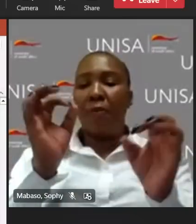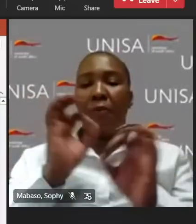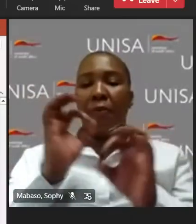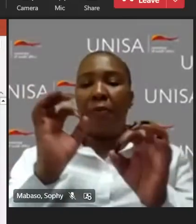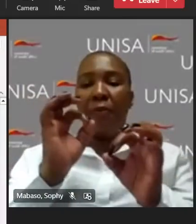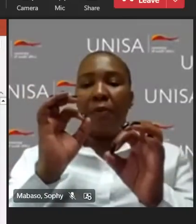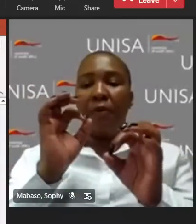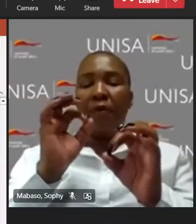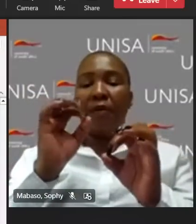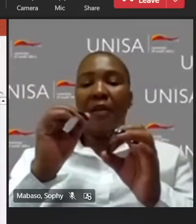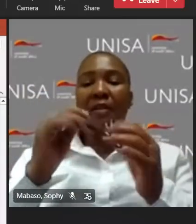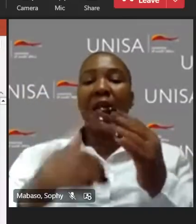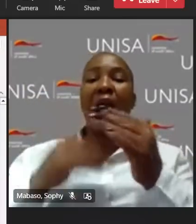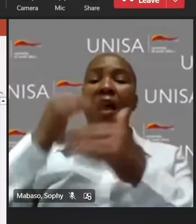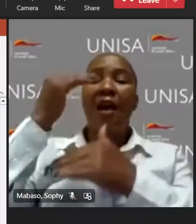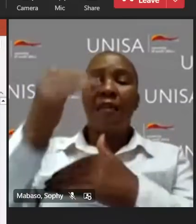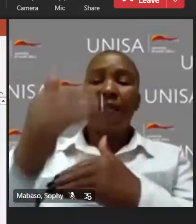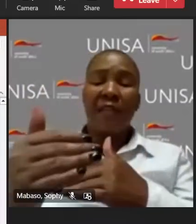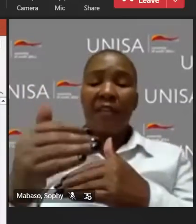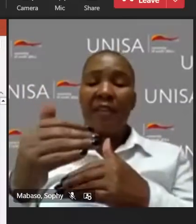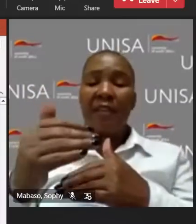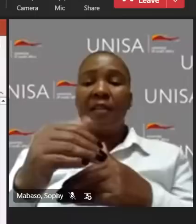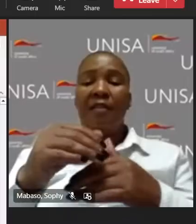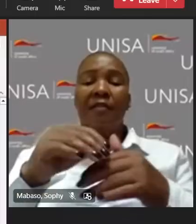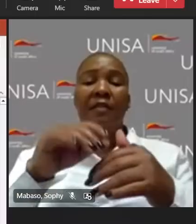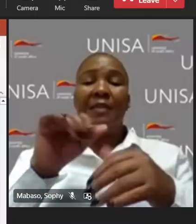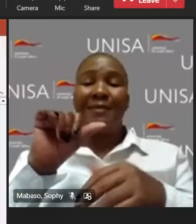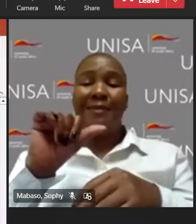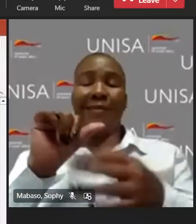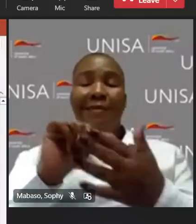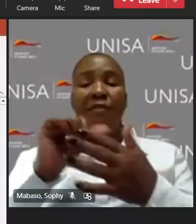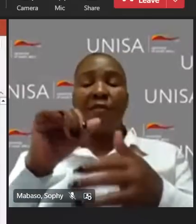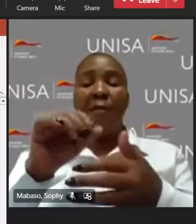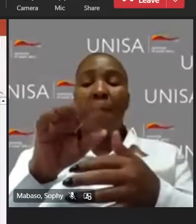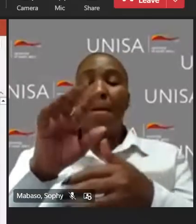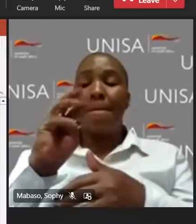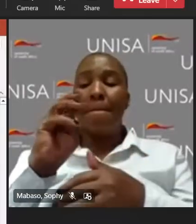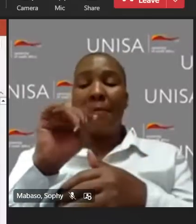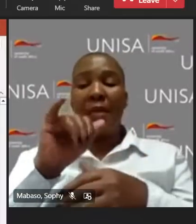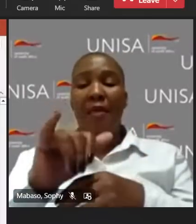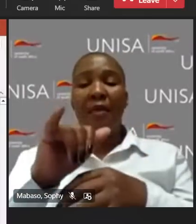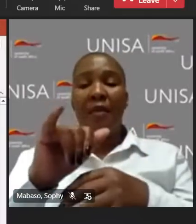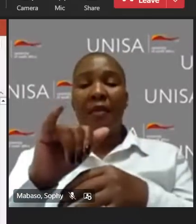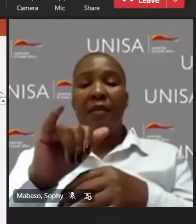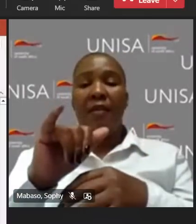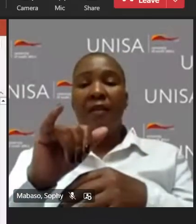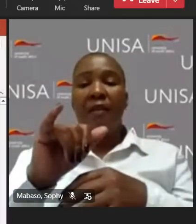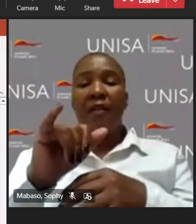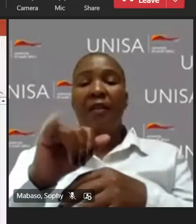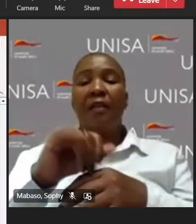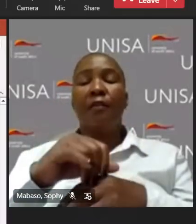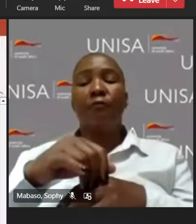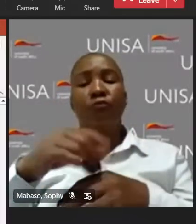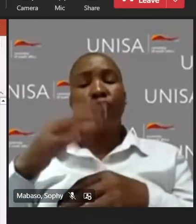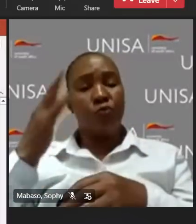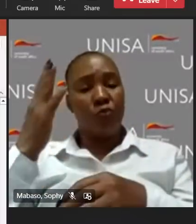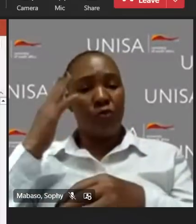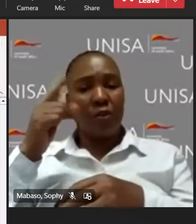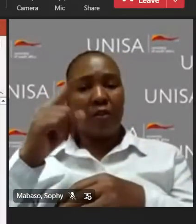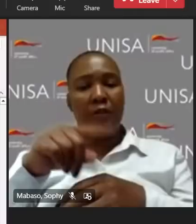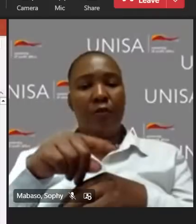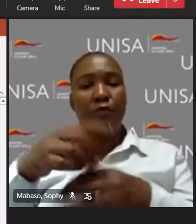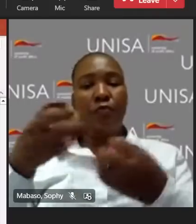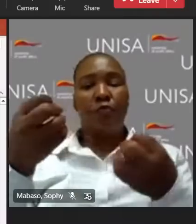May, but before the 31st of August, then you will forfeit your minimum and your first